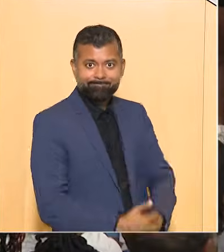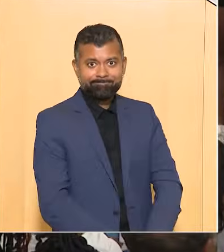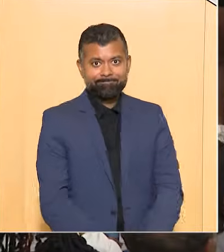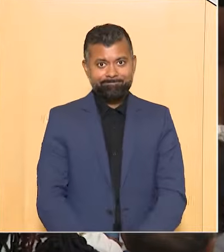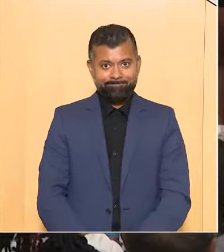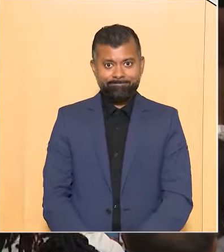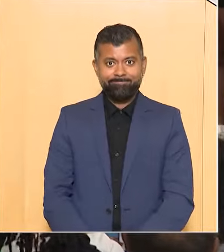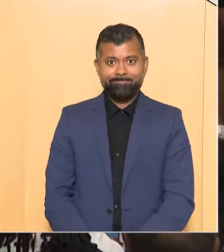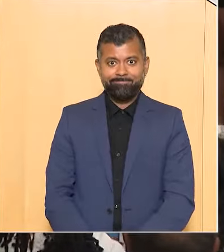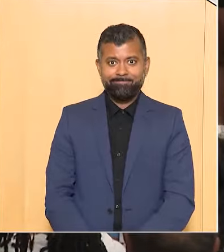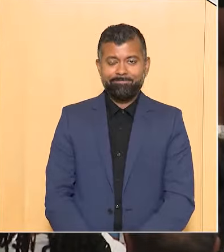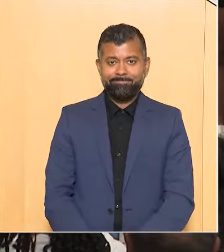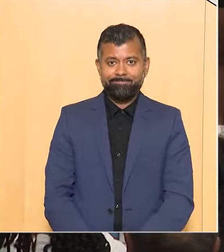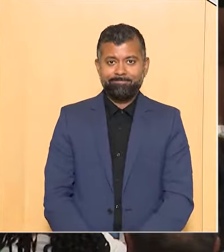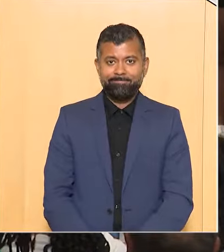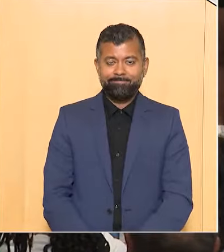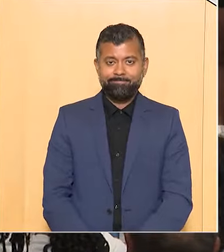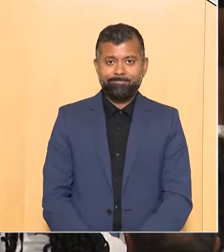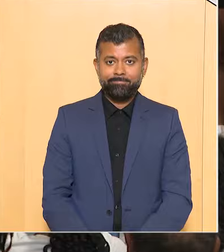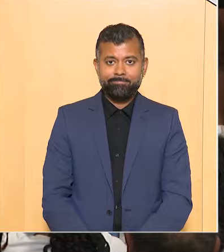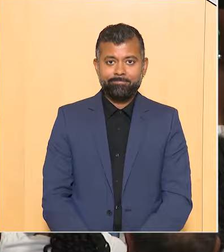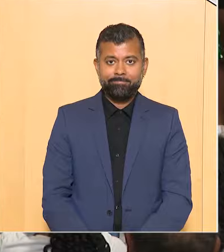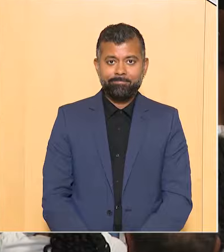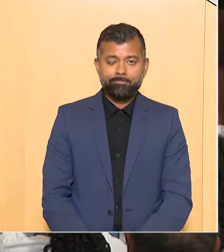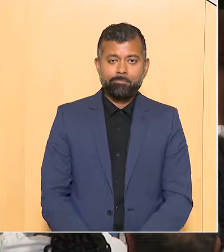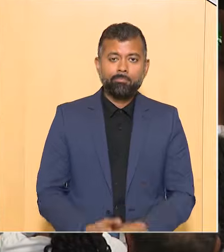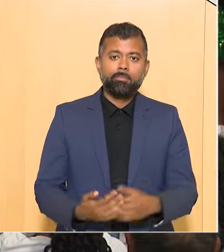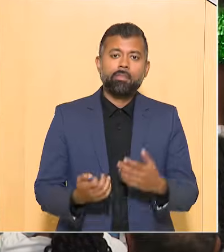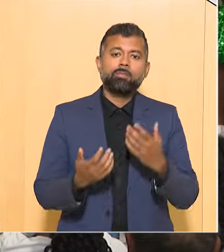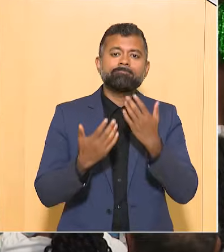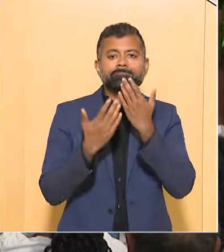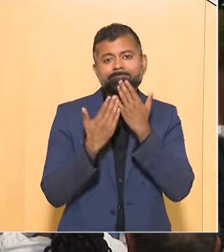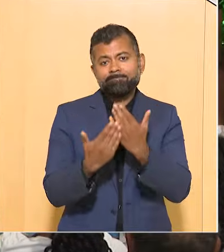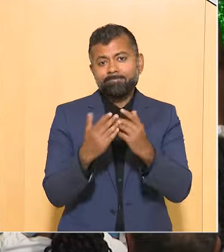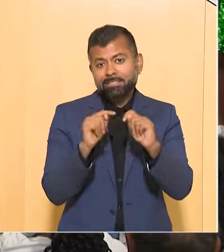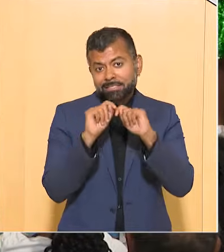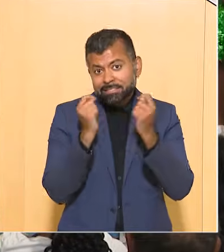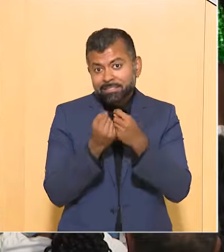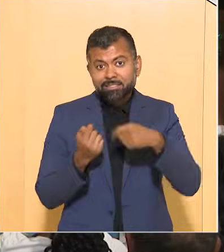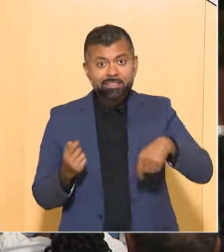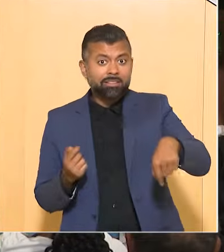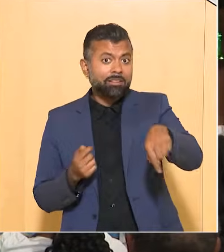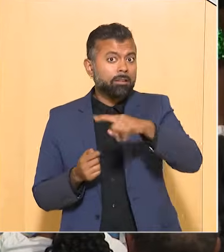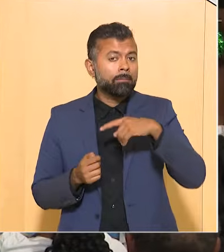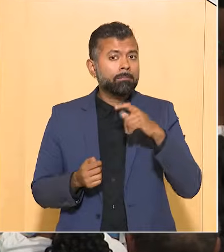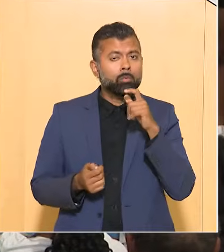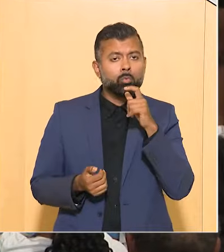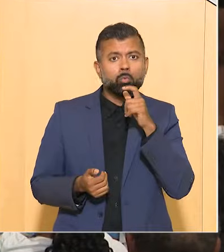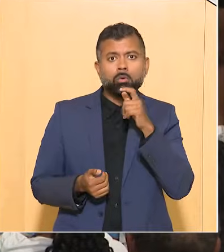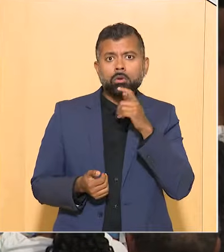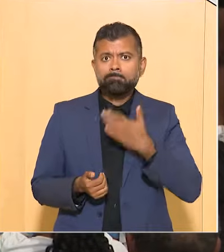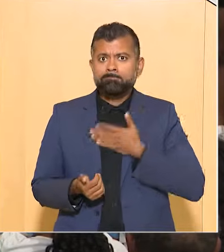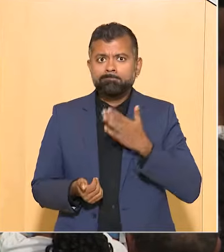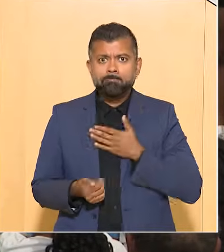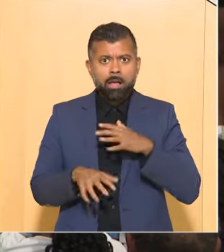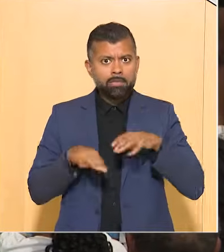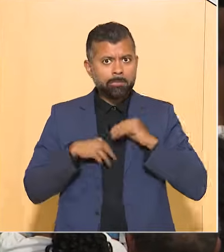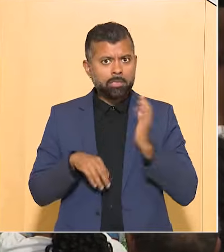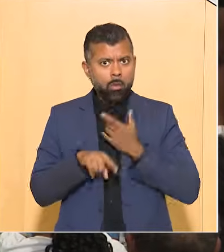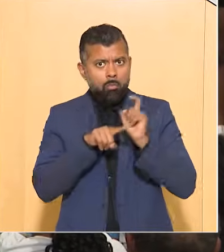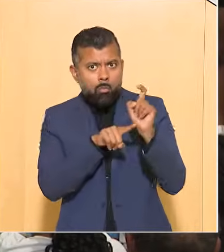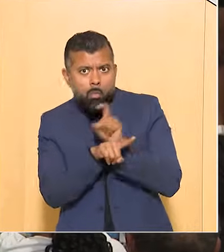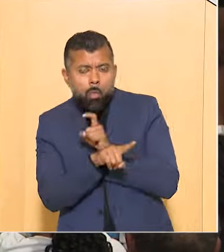And President McGuire for always taking our calls and agreeing to support DC government. Thank you, President McGuire.